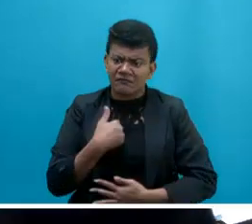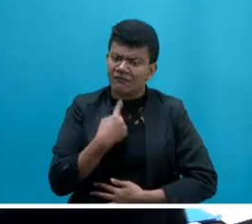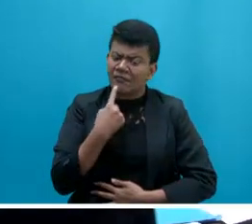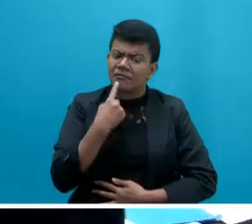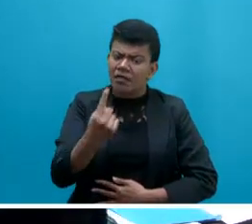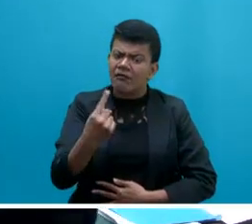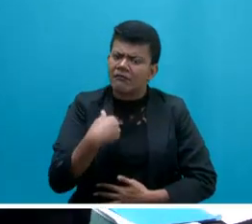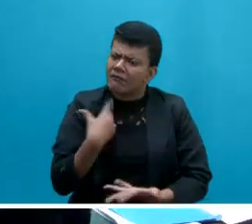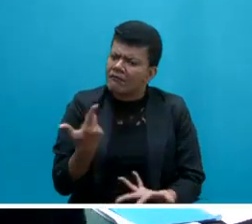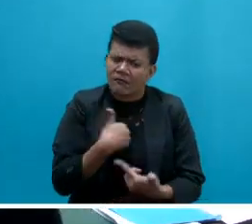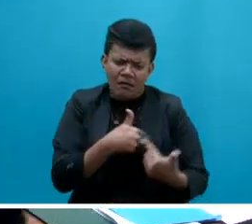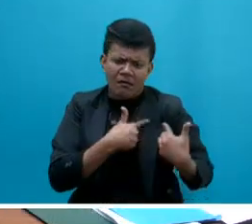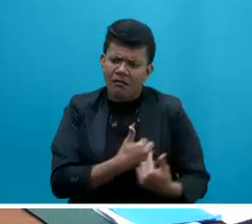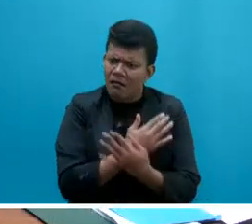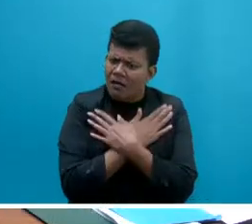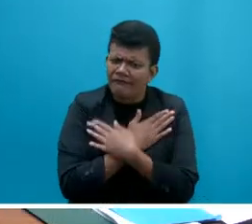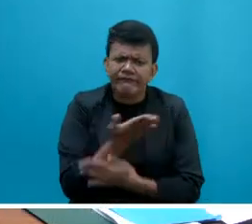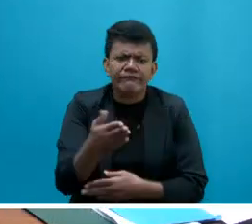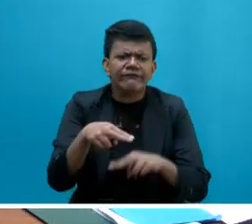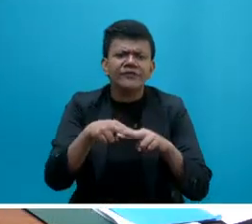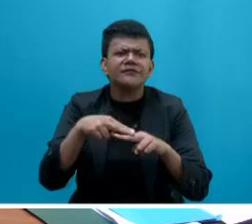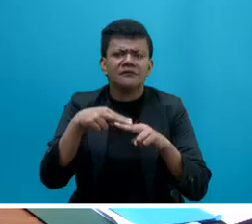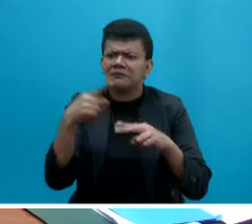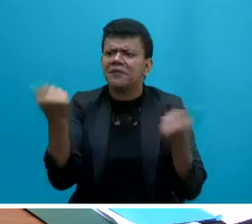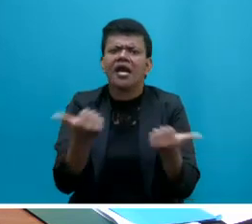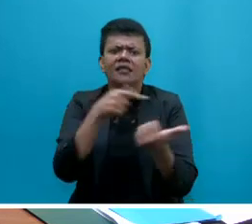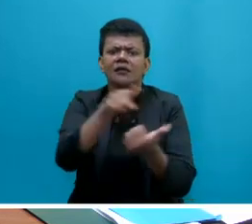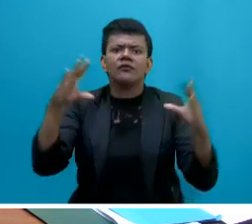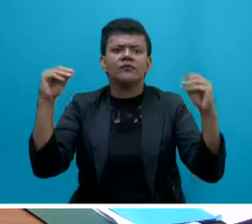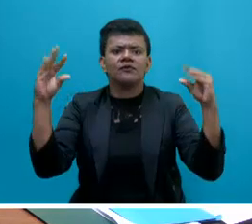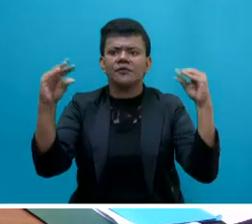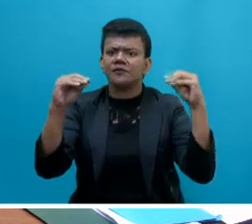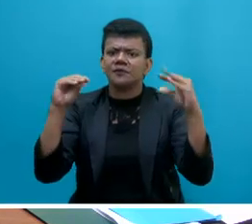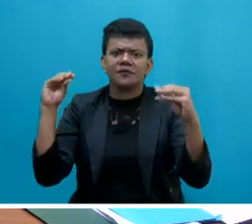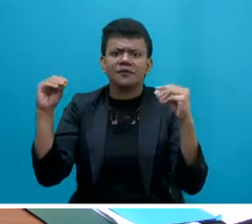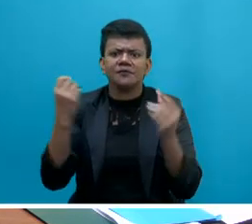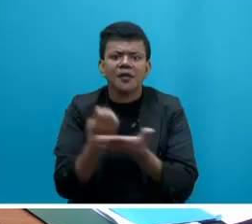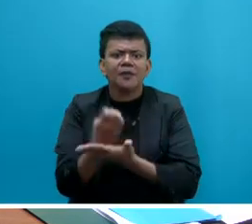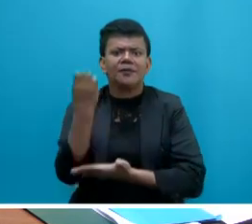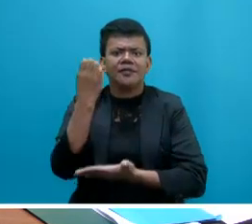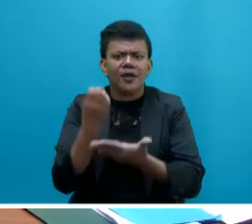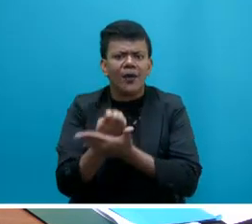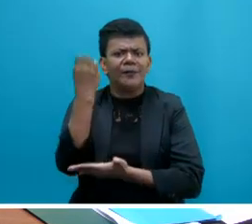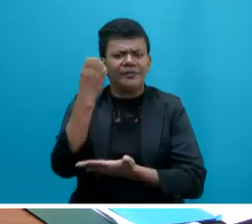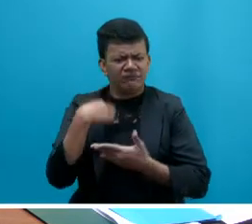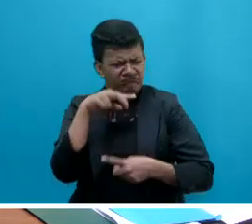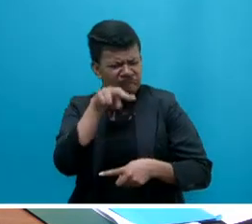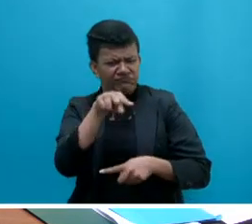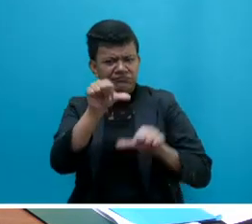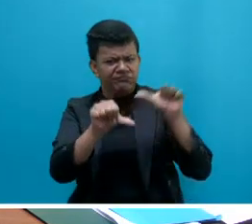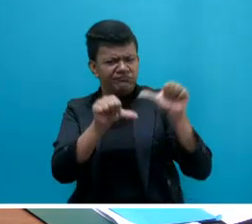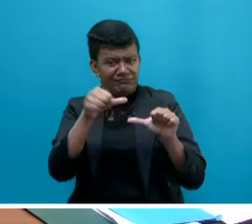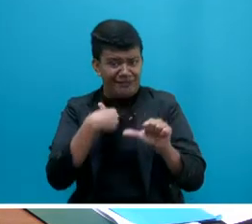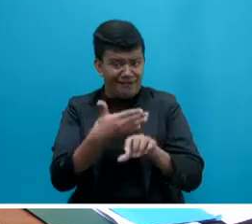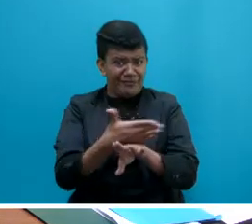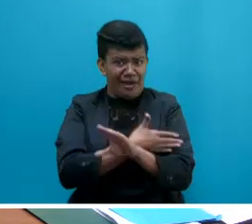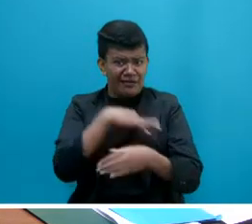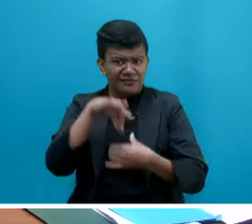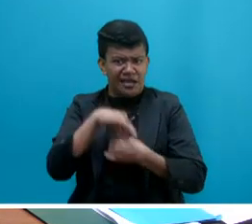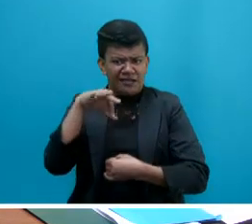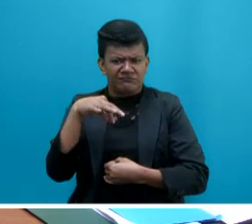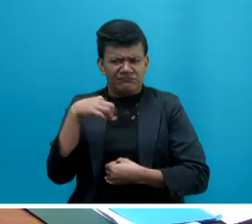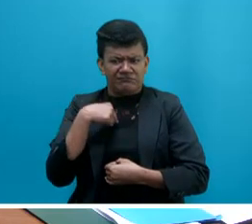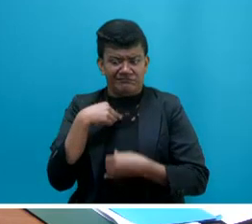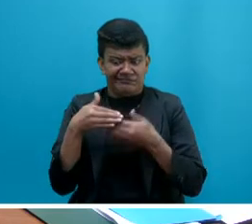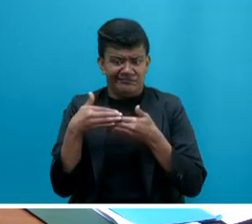There's a lot of discussions about the economy. I've been doing my analysis before elections and post-elections, Mr.